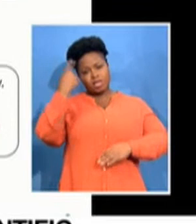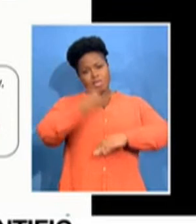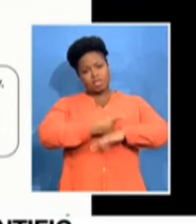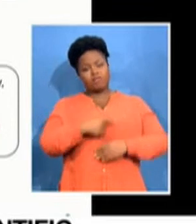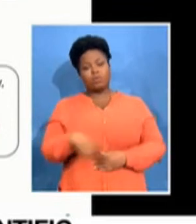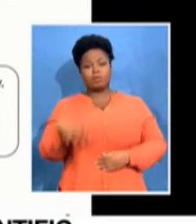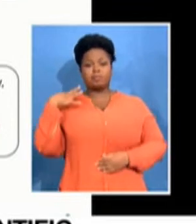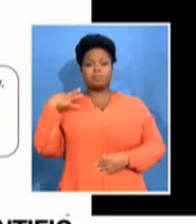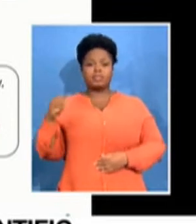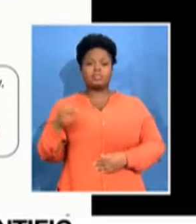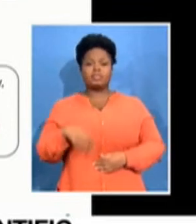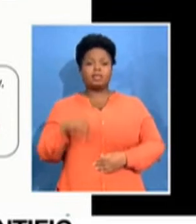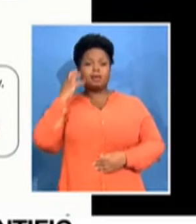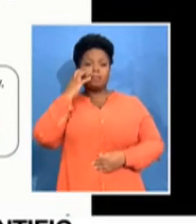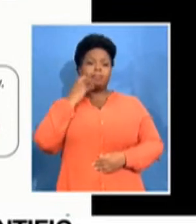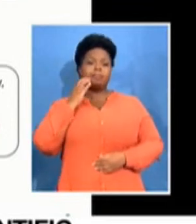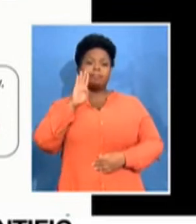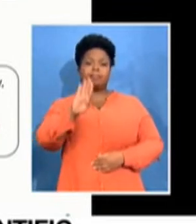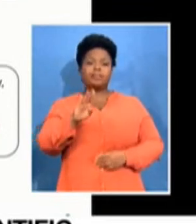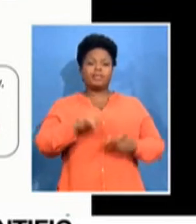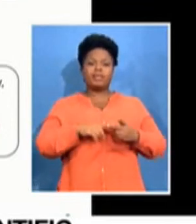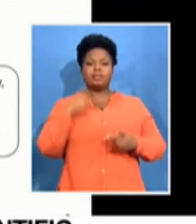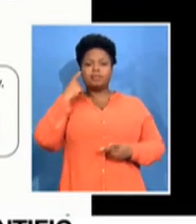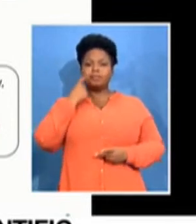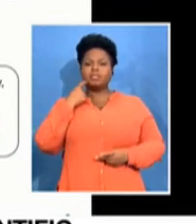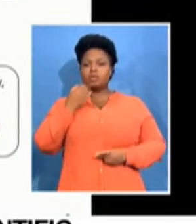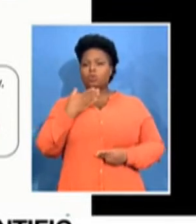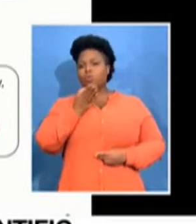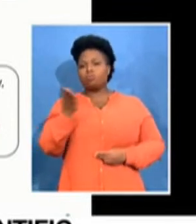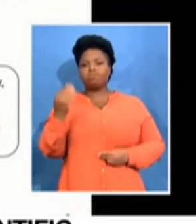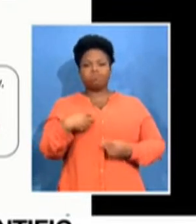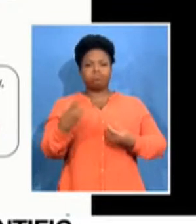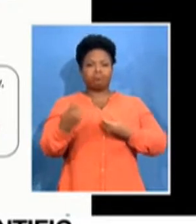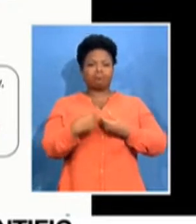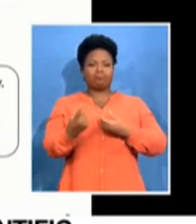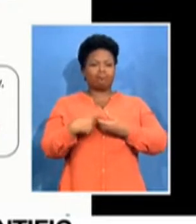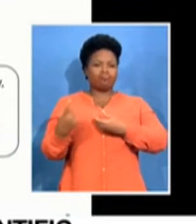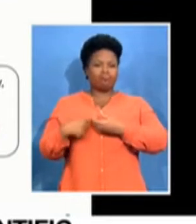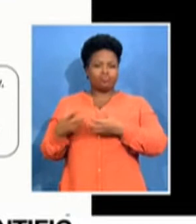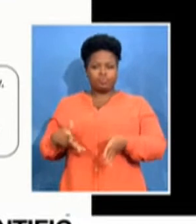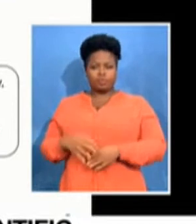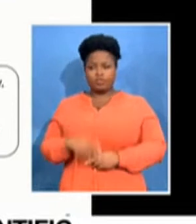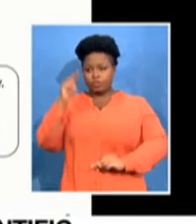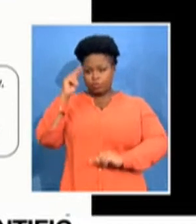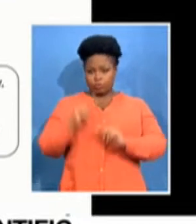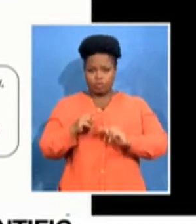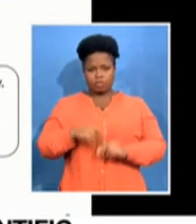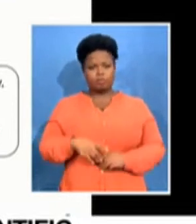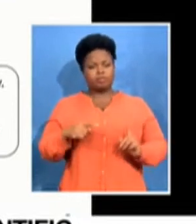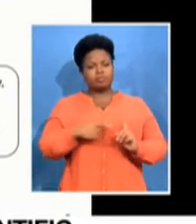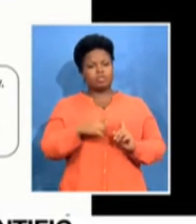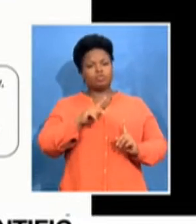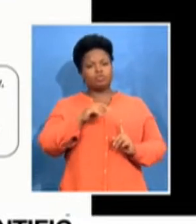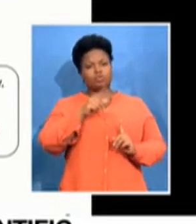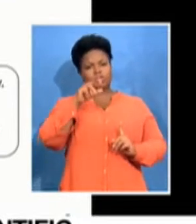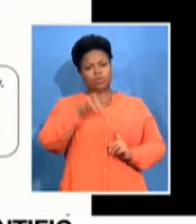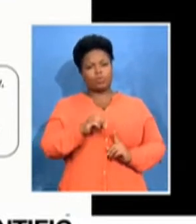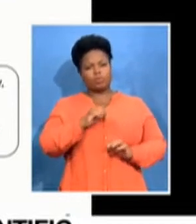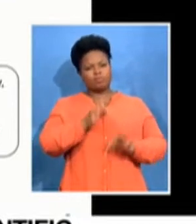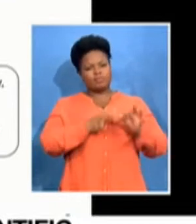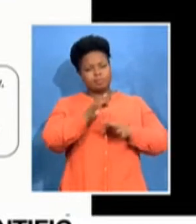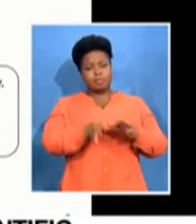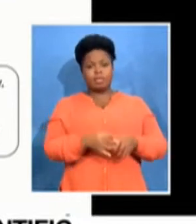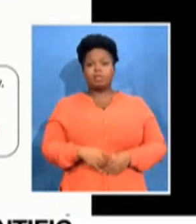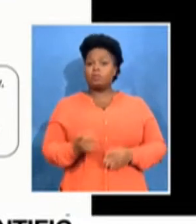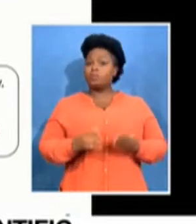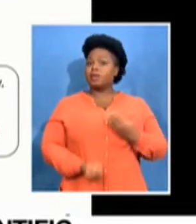are attending this webinar. Just very briefly, as Tulio has outlined, so what actually happened, especially within KZN,